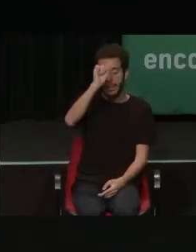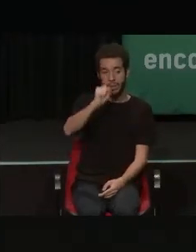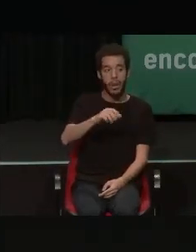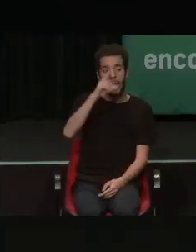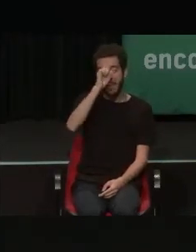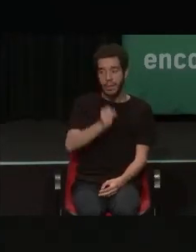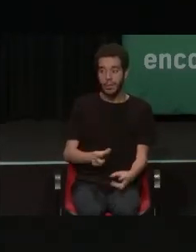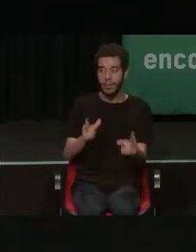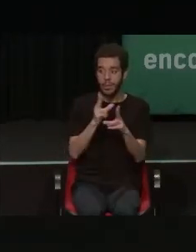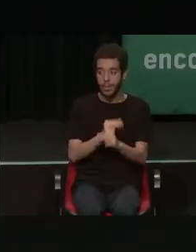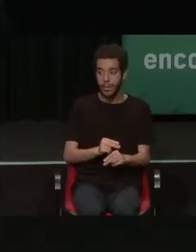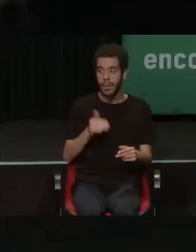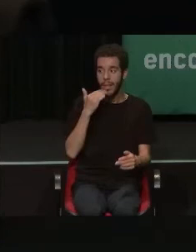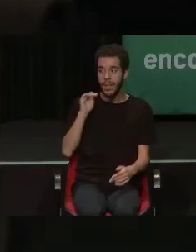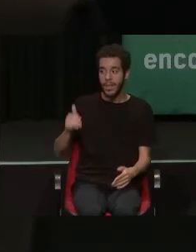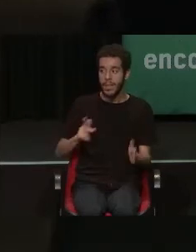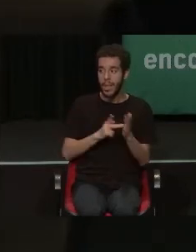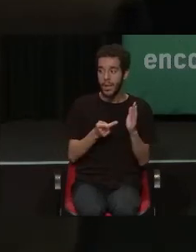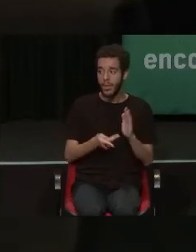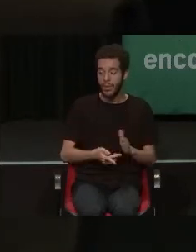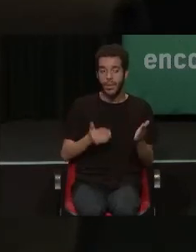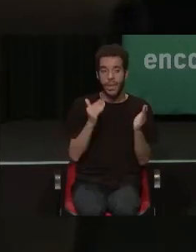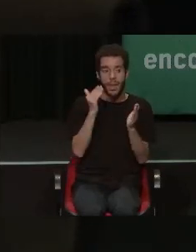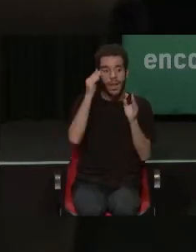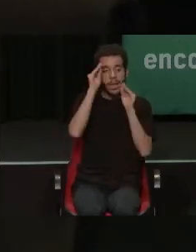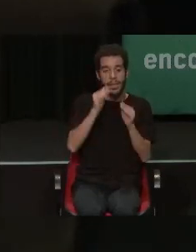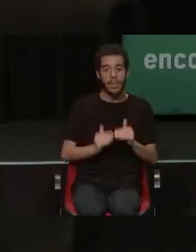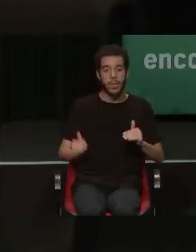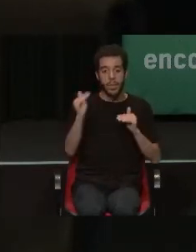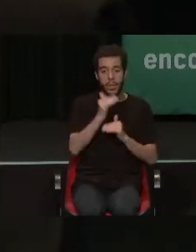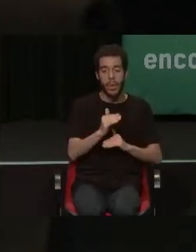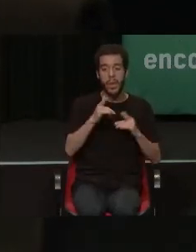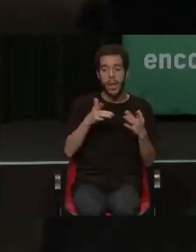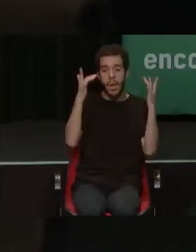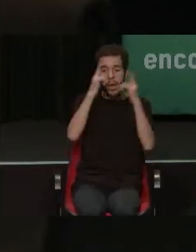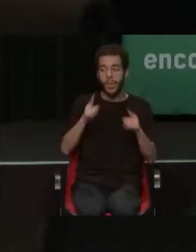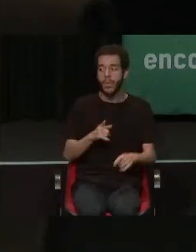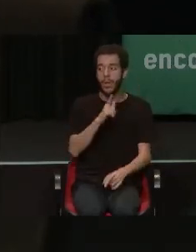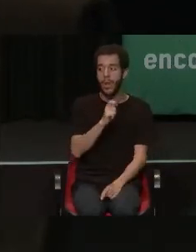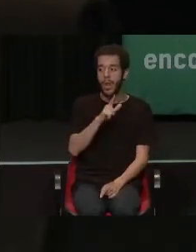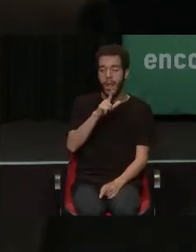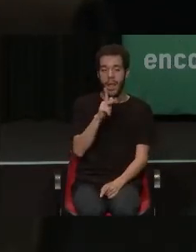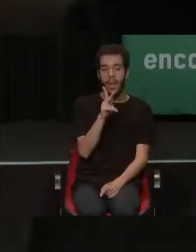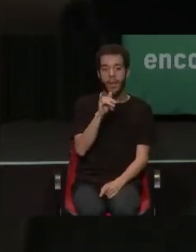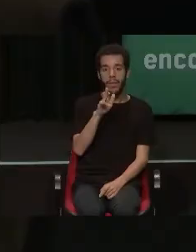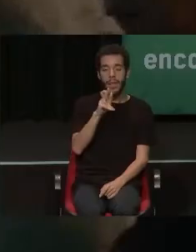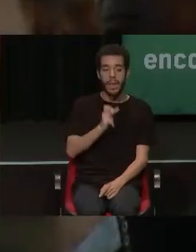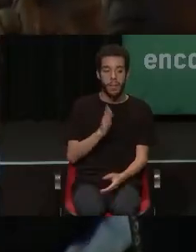Minister of Science, Technology and Higher Education, Professor Elvira Fortunato. Please,